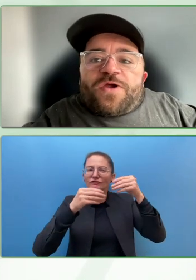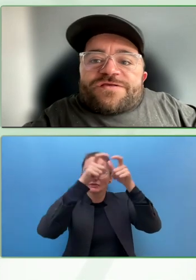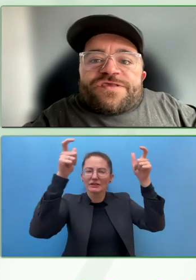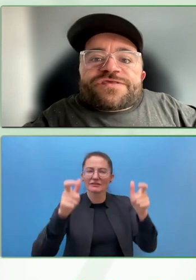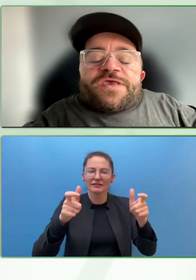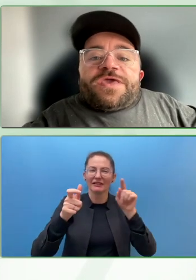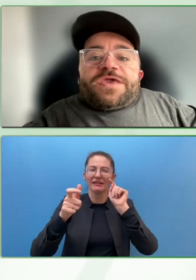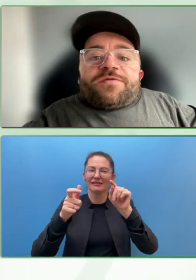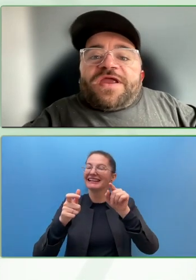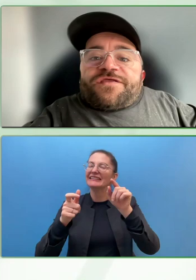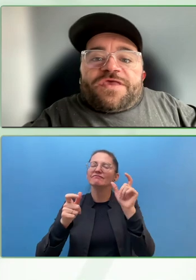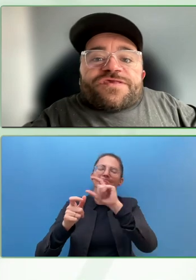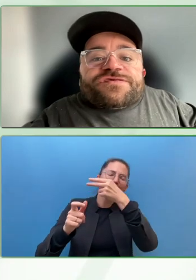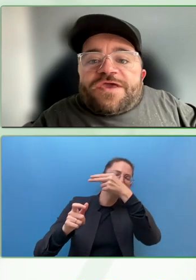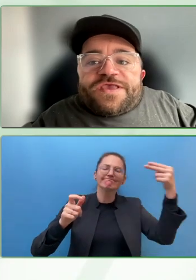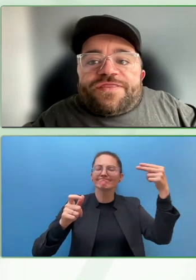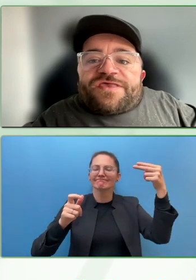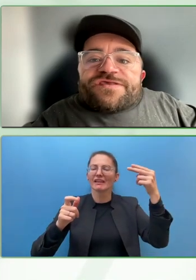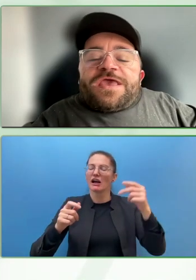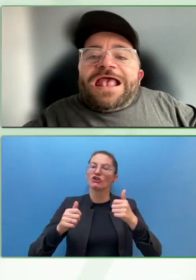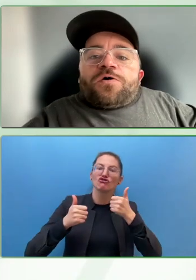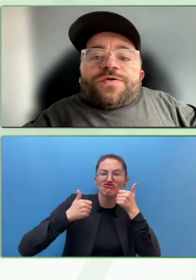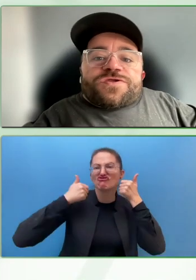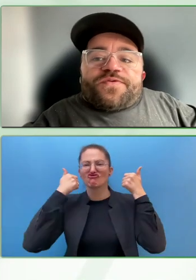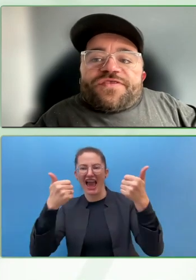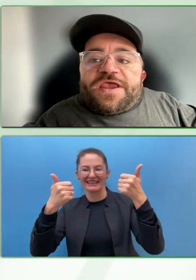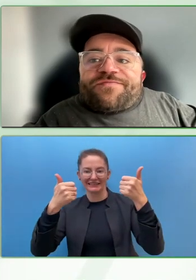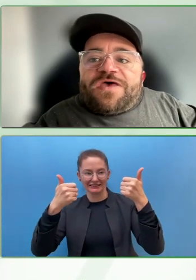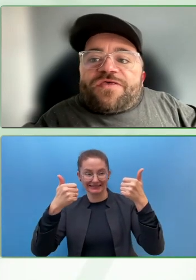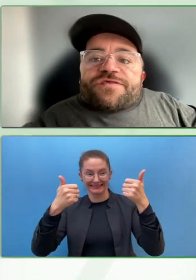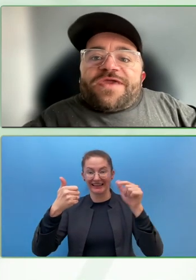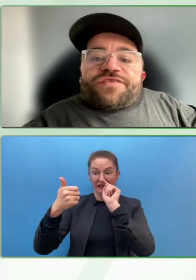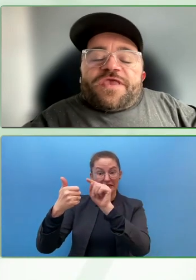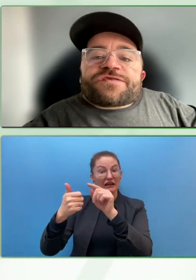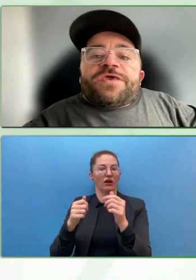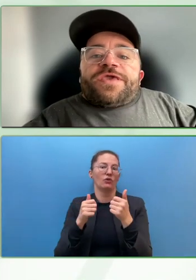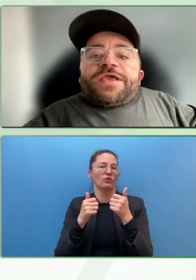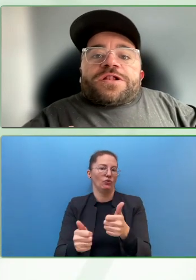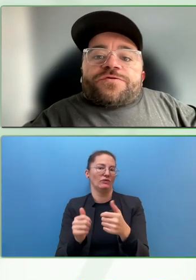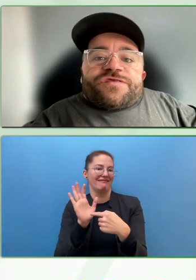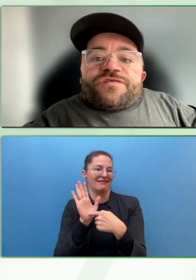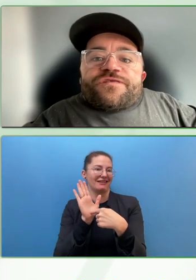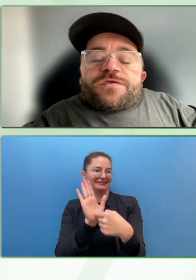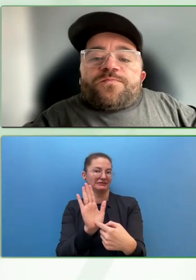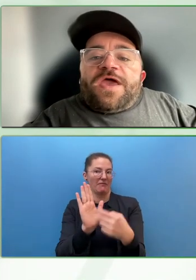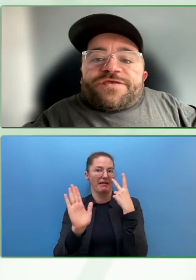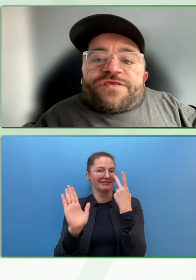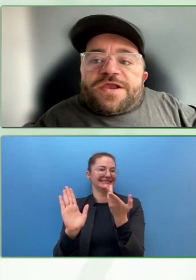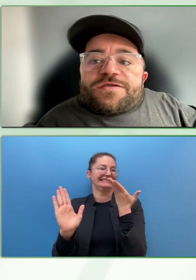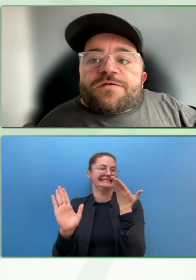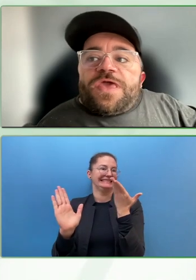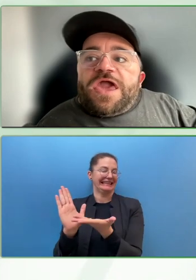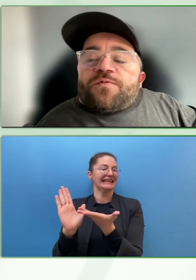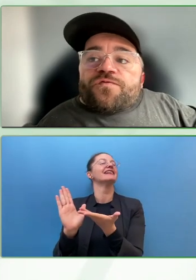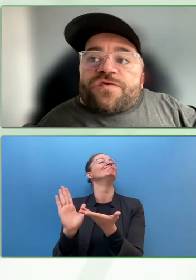inclusive practices can benefit society, and that's how we should be thinking about things, making things inclusive by